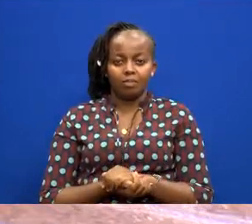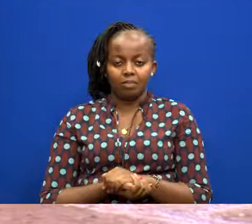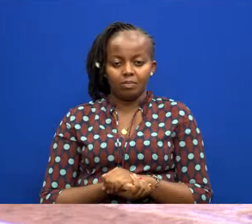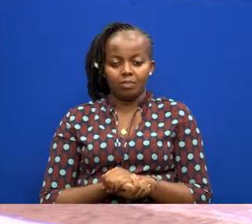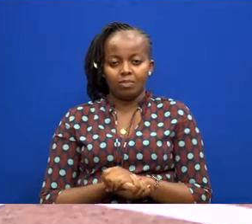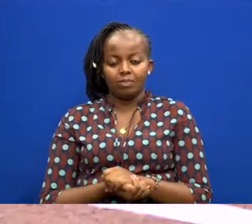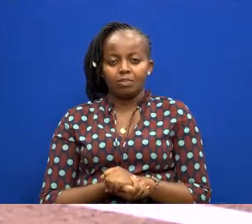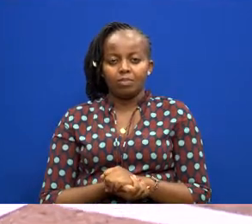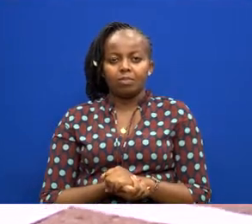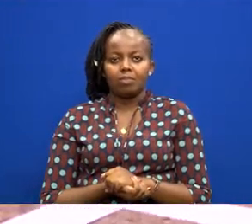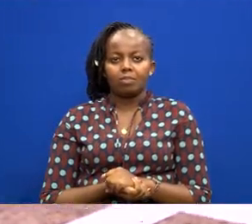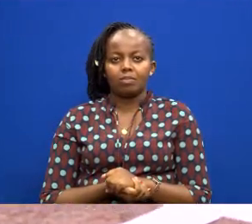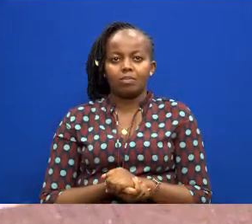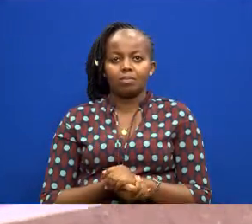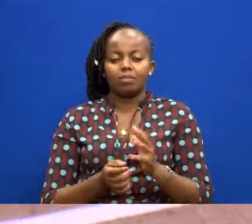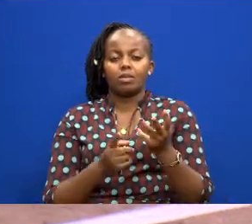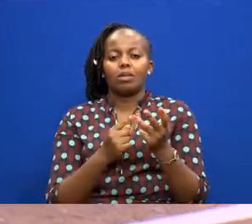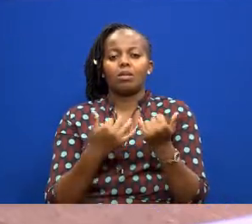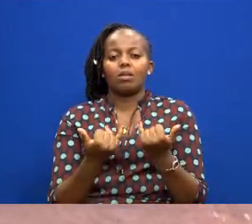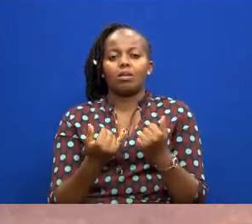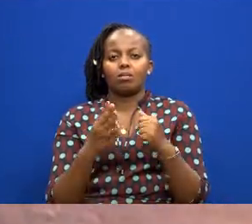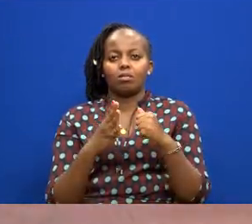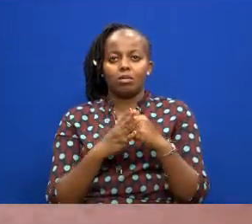hop. Let's count. 9,